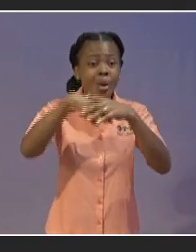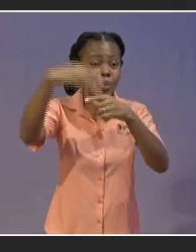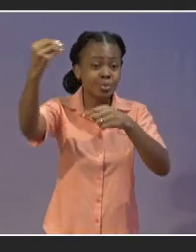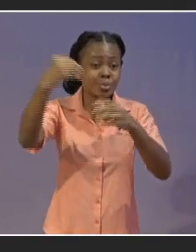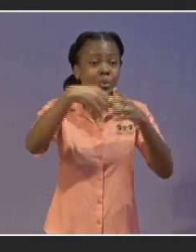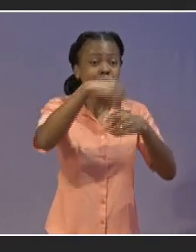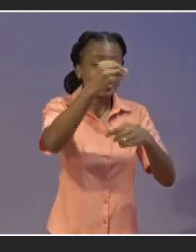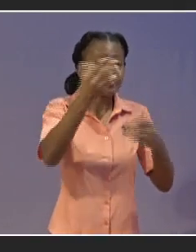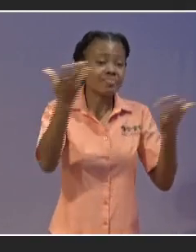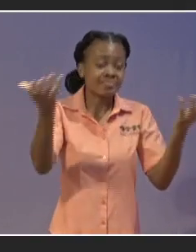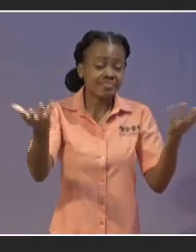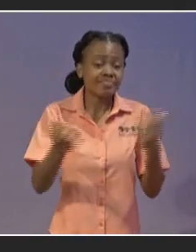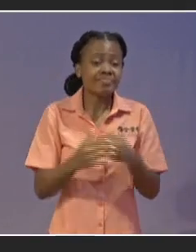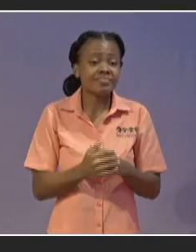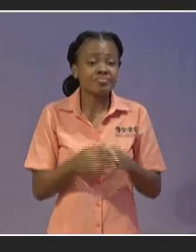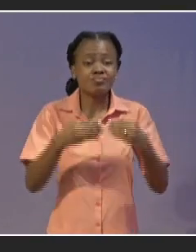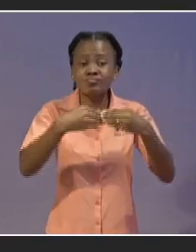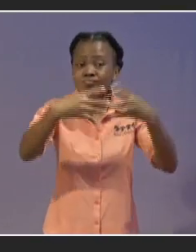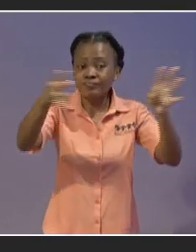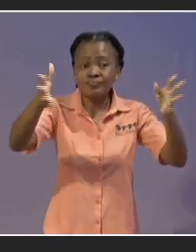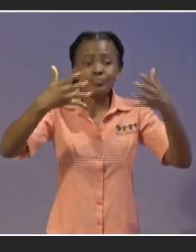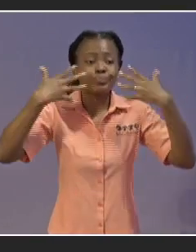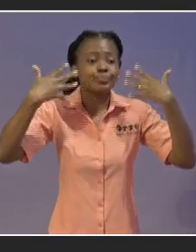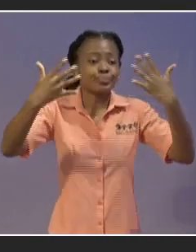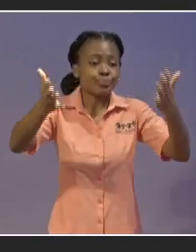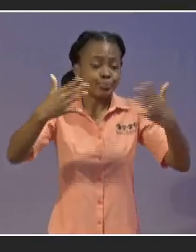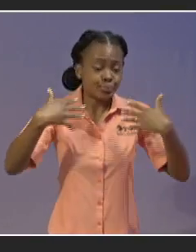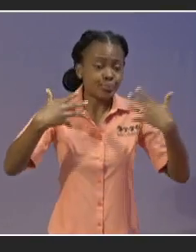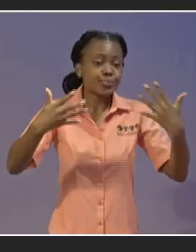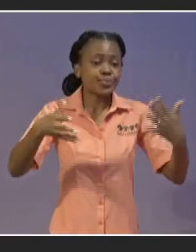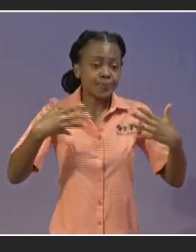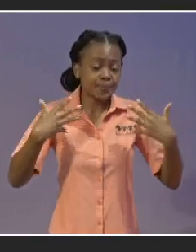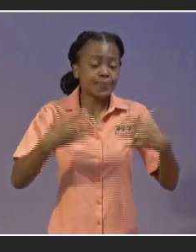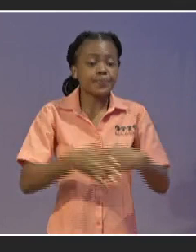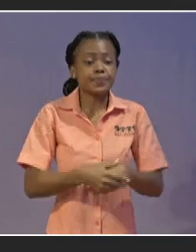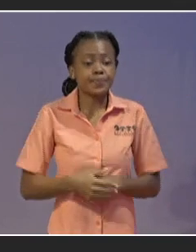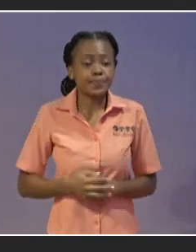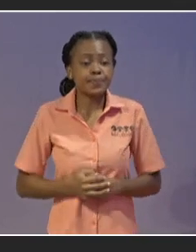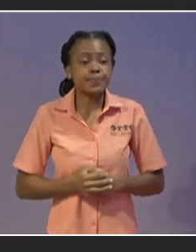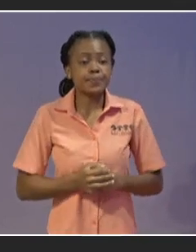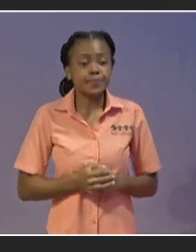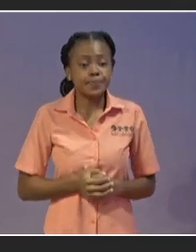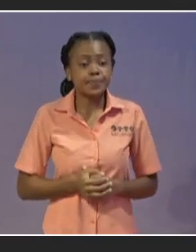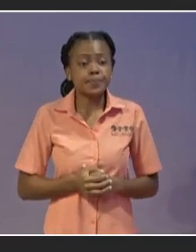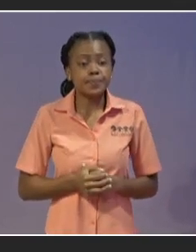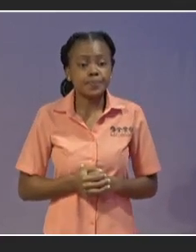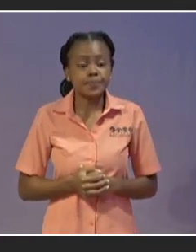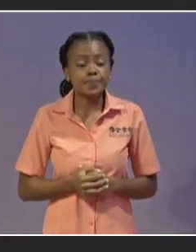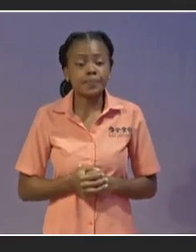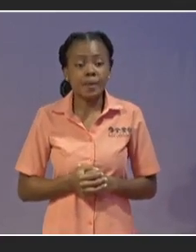activity. Let them know also, so they'll be doing and following you as per se. Next slide, please.